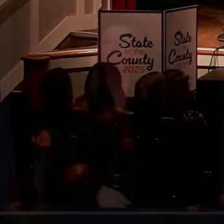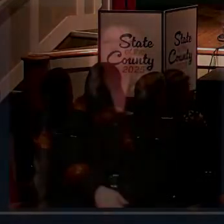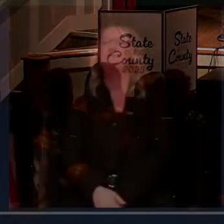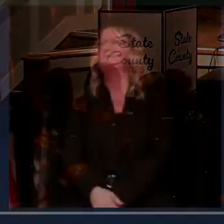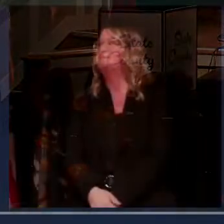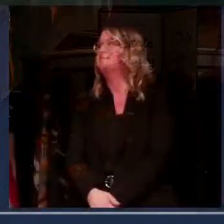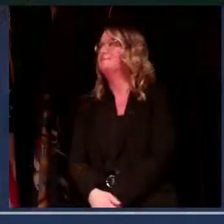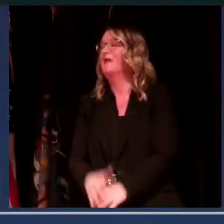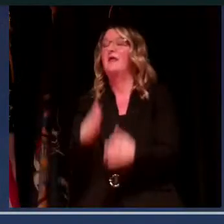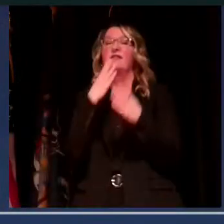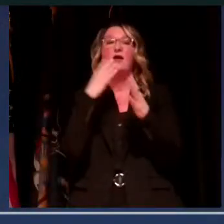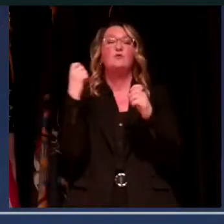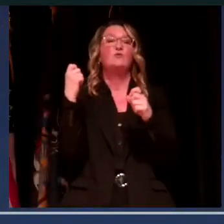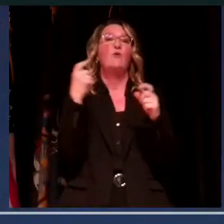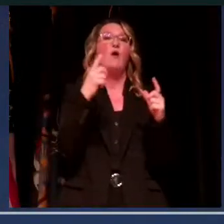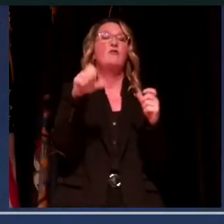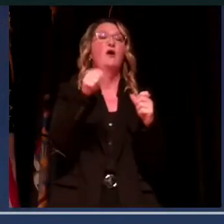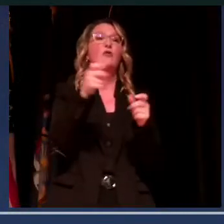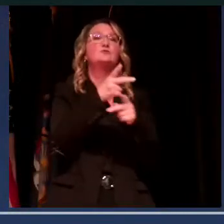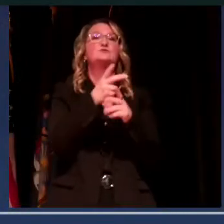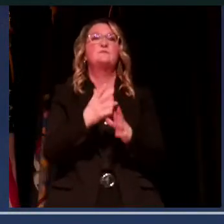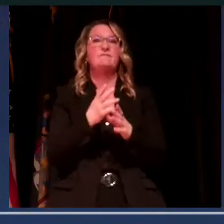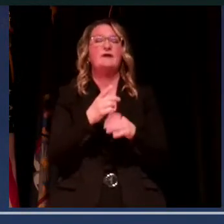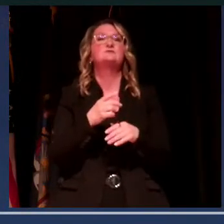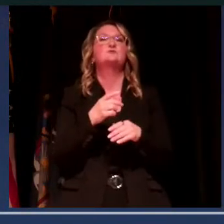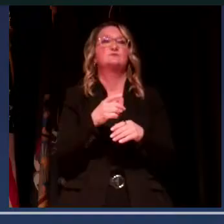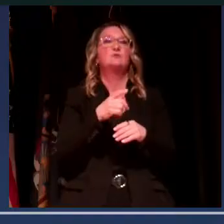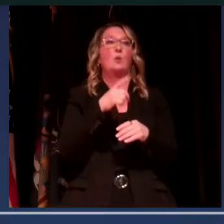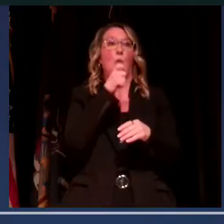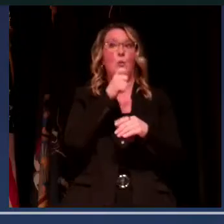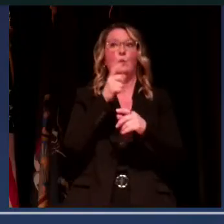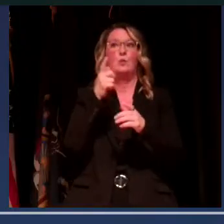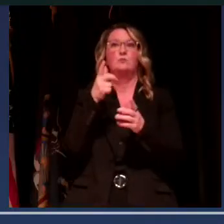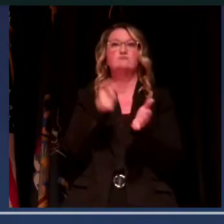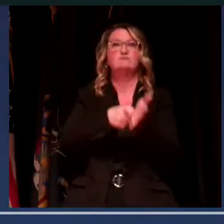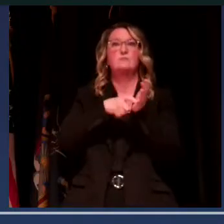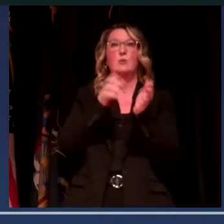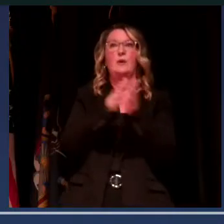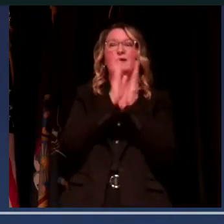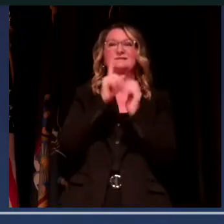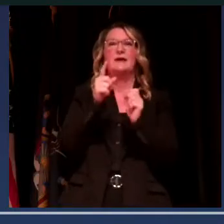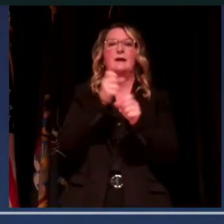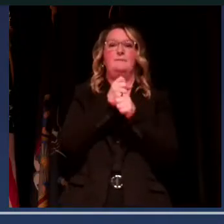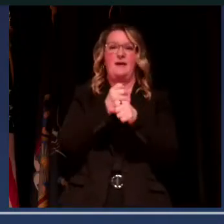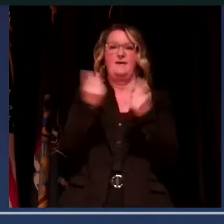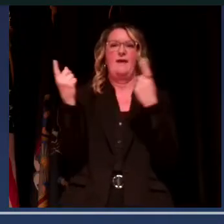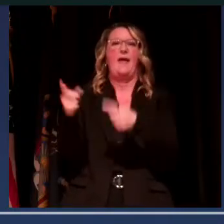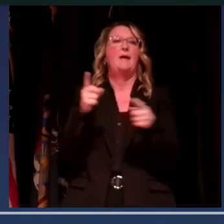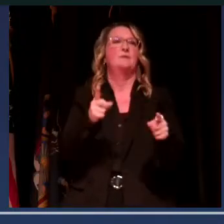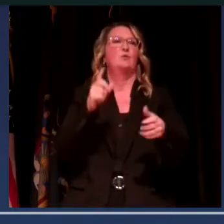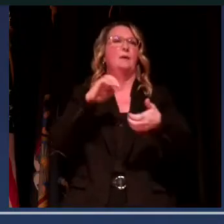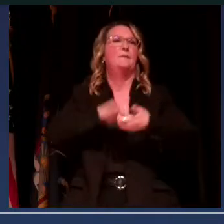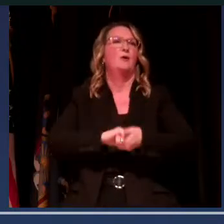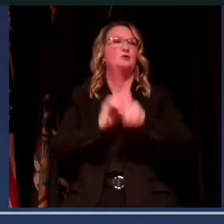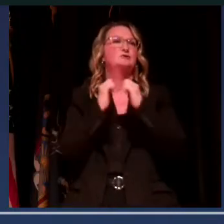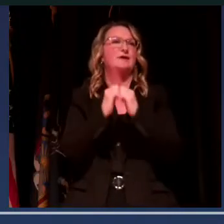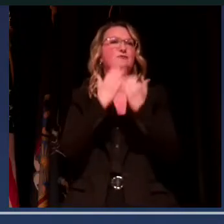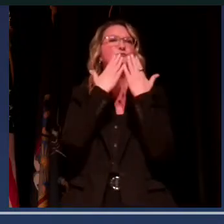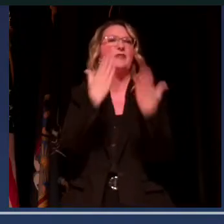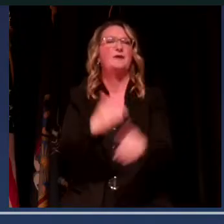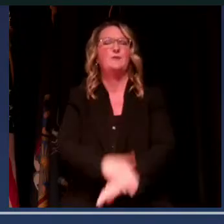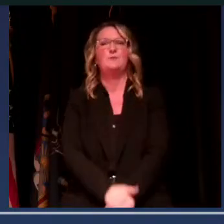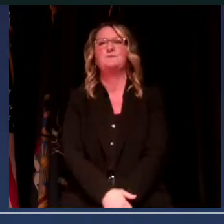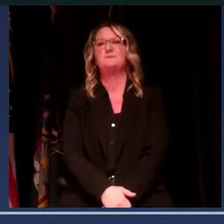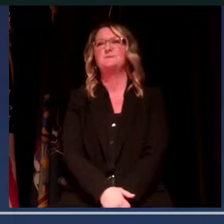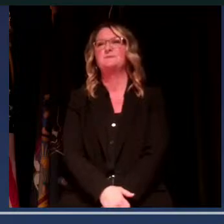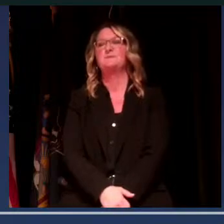And thank you to all the other supervisors who called for it, and we made this a reality, and we've partnered together. So thank you all.